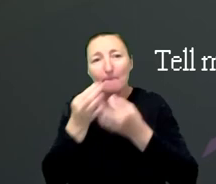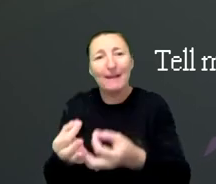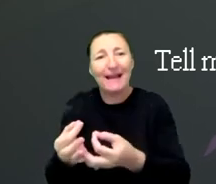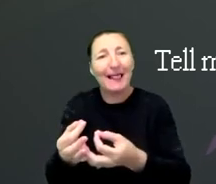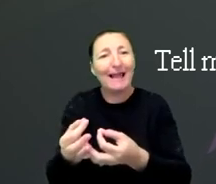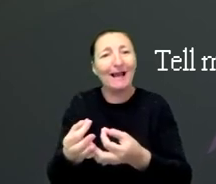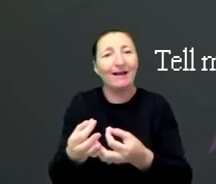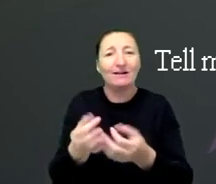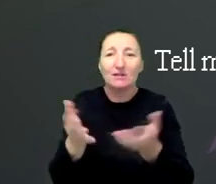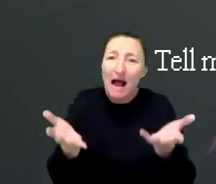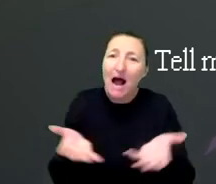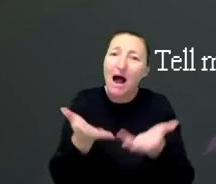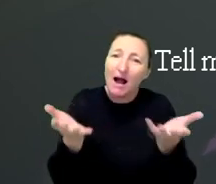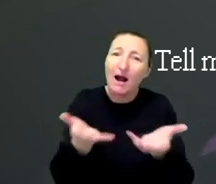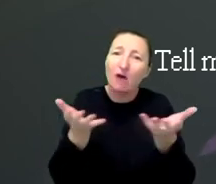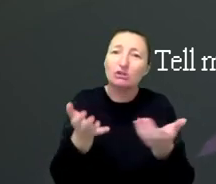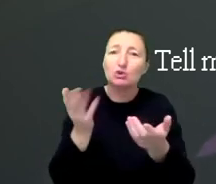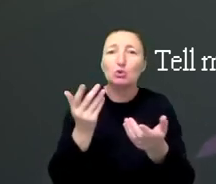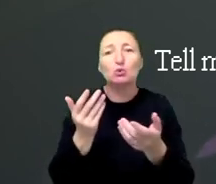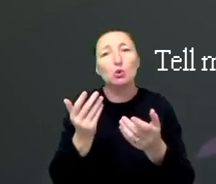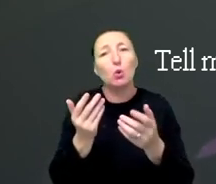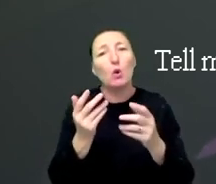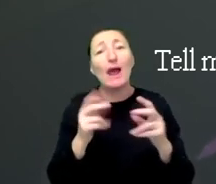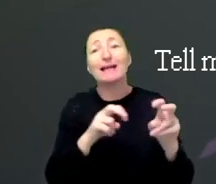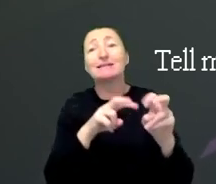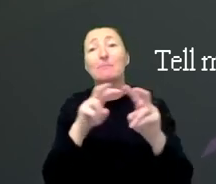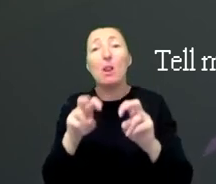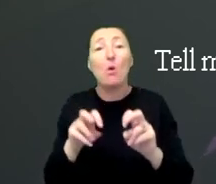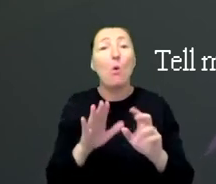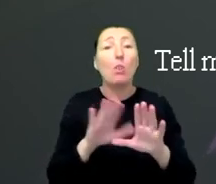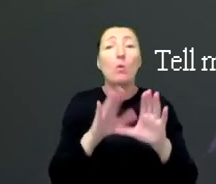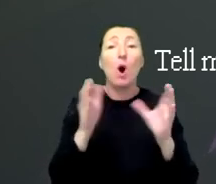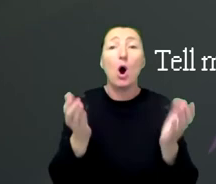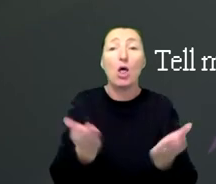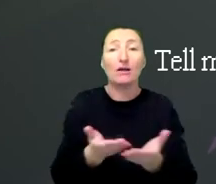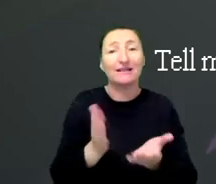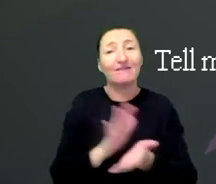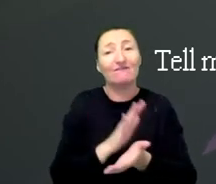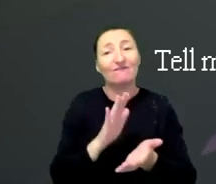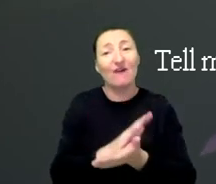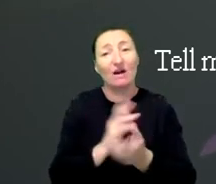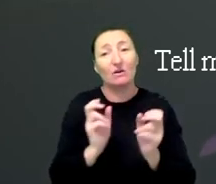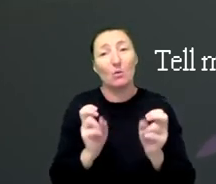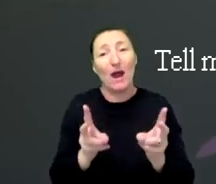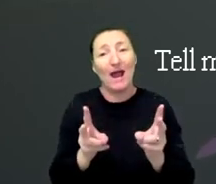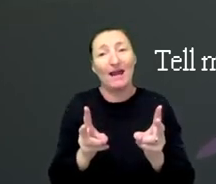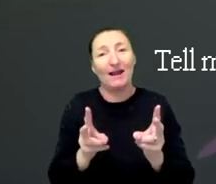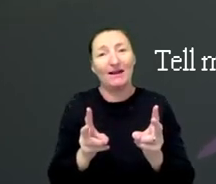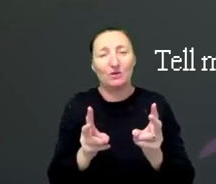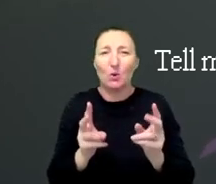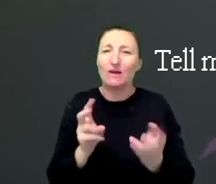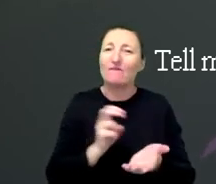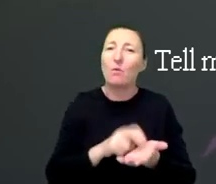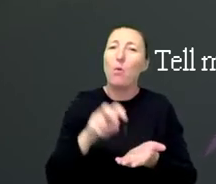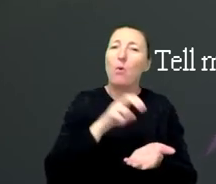ideas, not necessarily in a folder, but through a world. Yeah, that's really nice. Yeah, it's like being able to walk through kind of your like